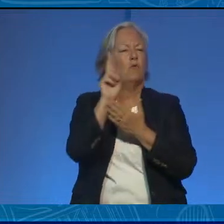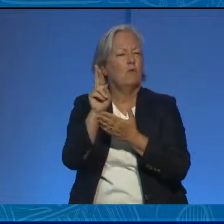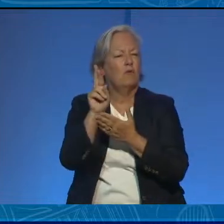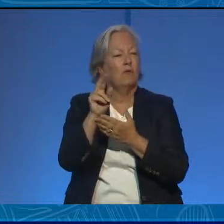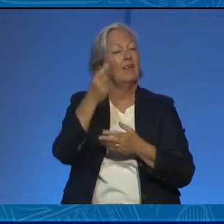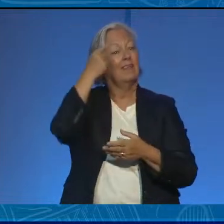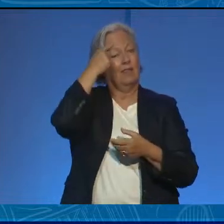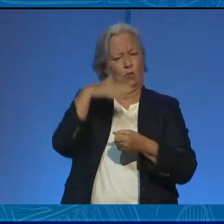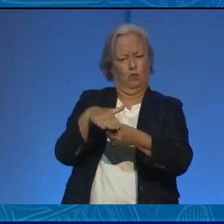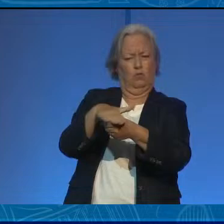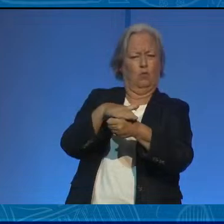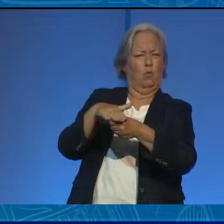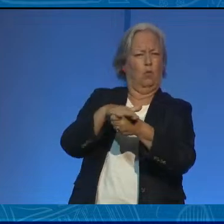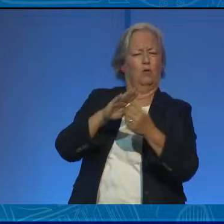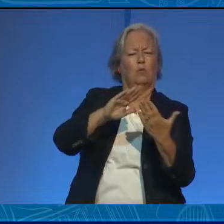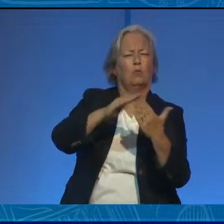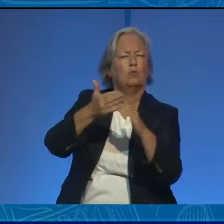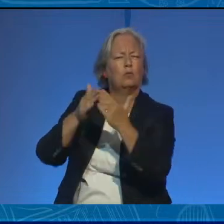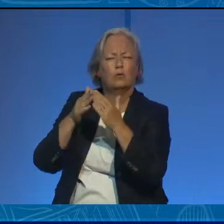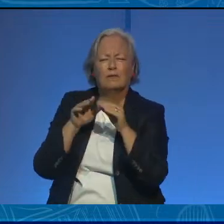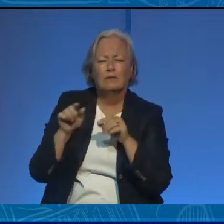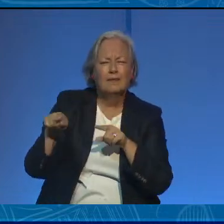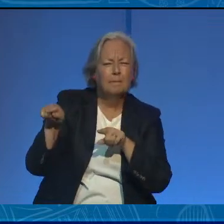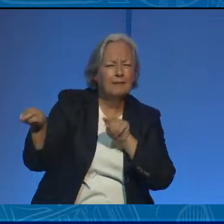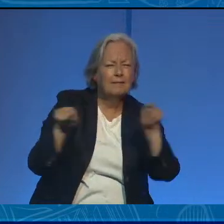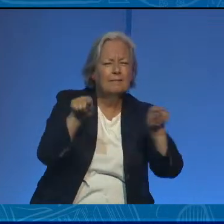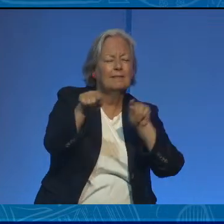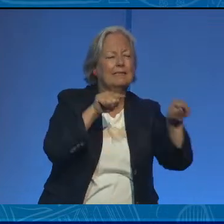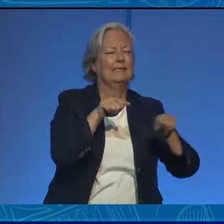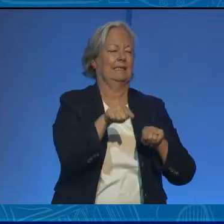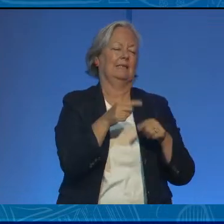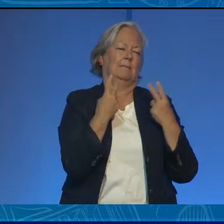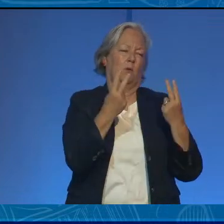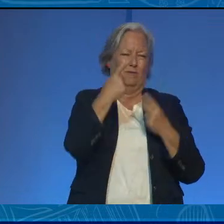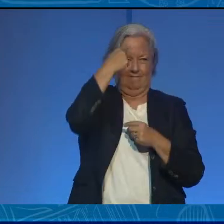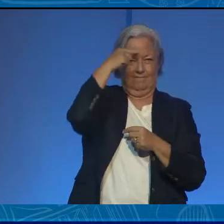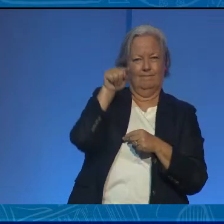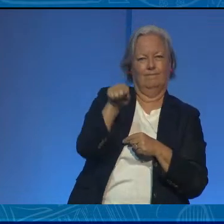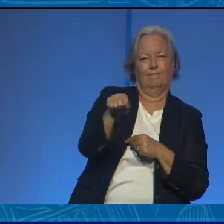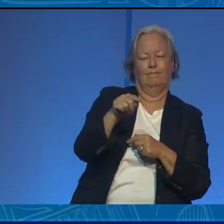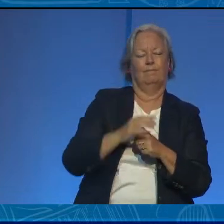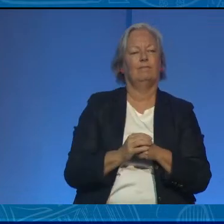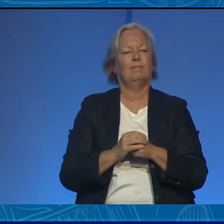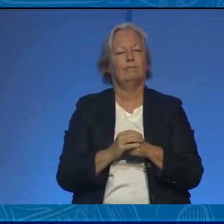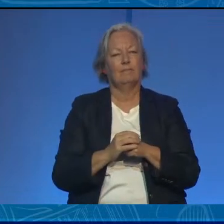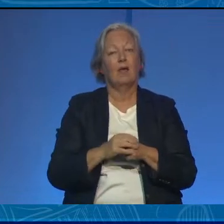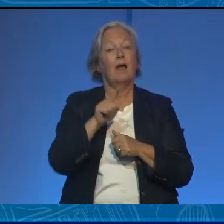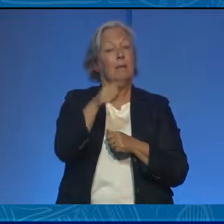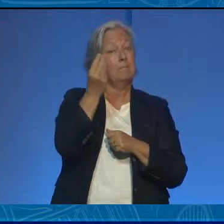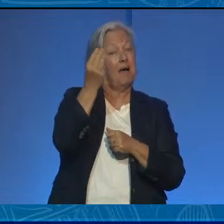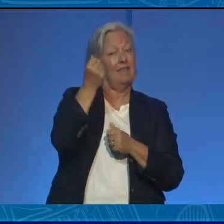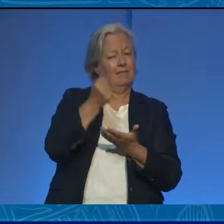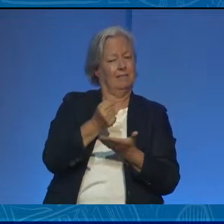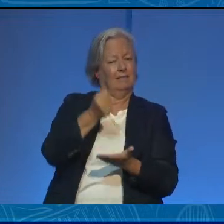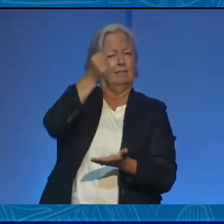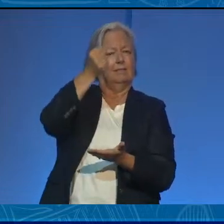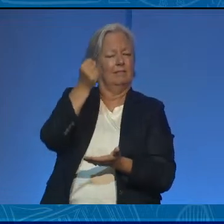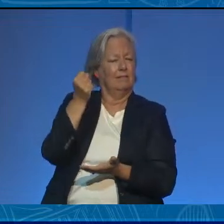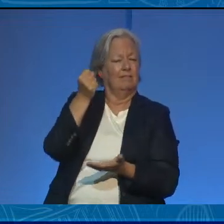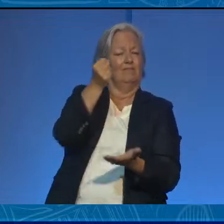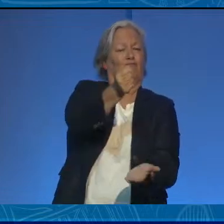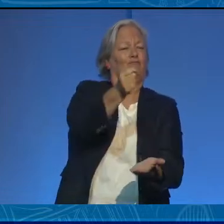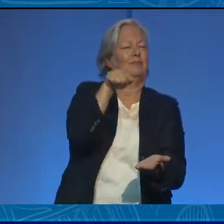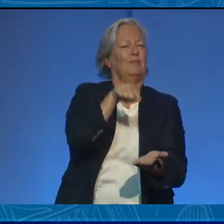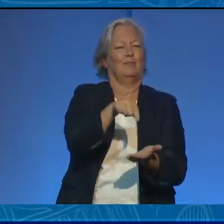local level, is extremely critical. Increasing access to finance at the local level